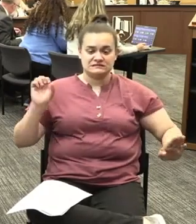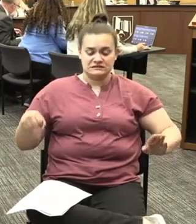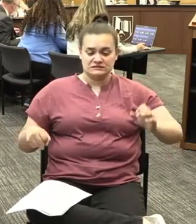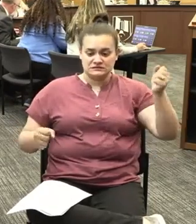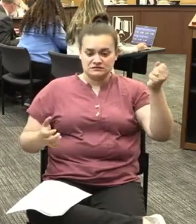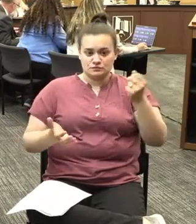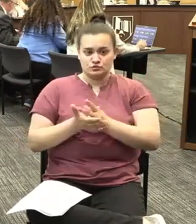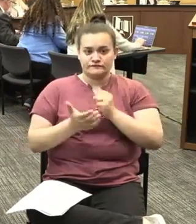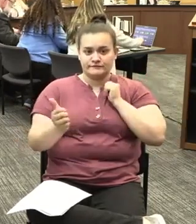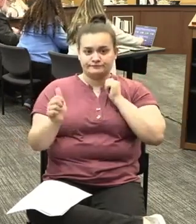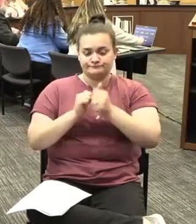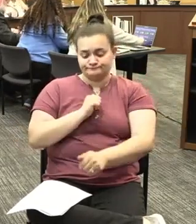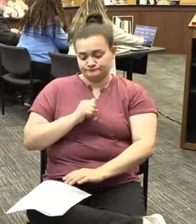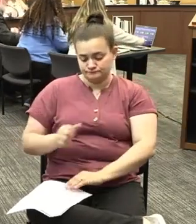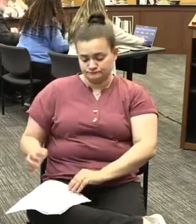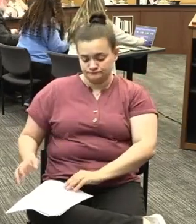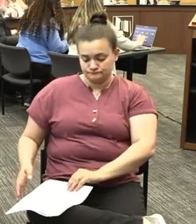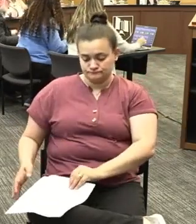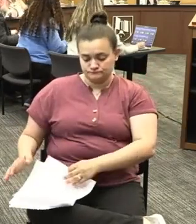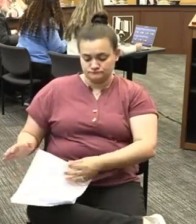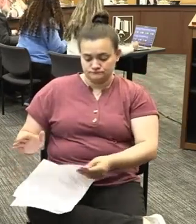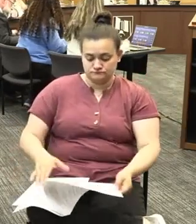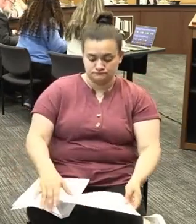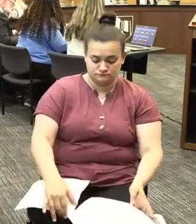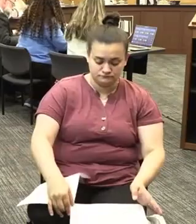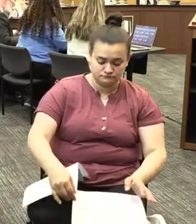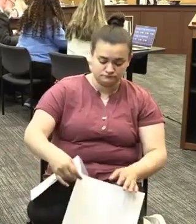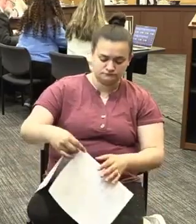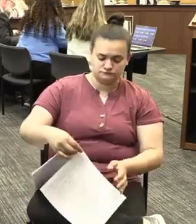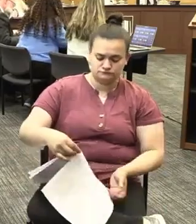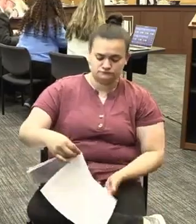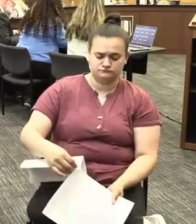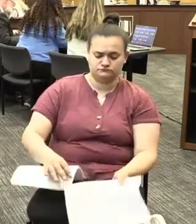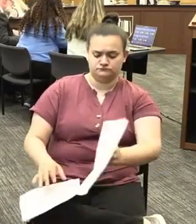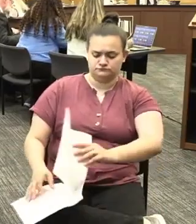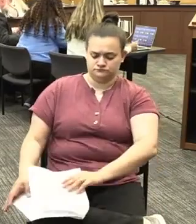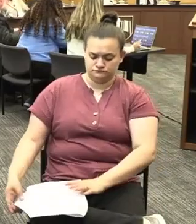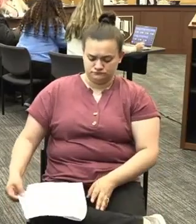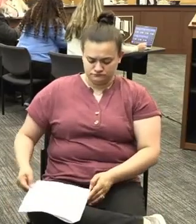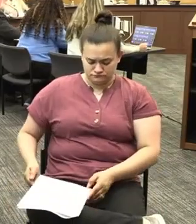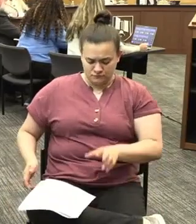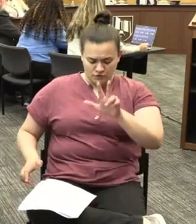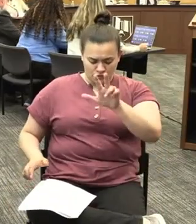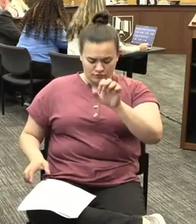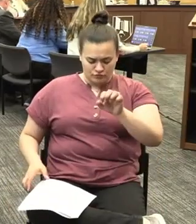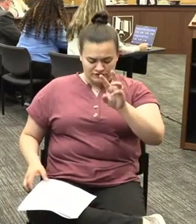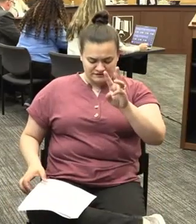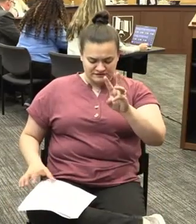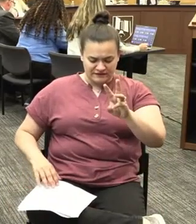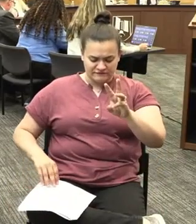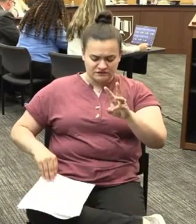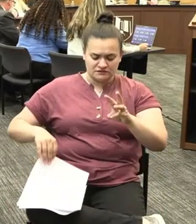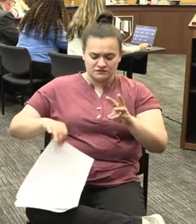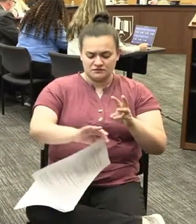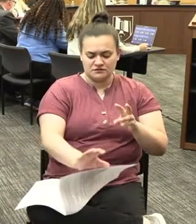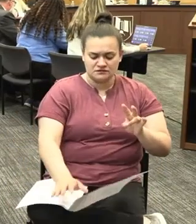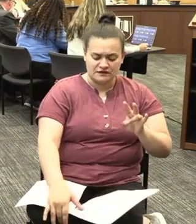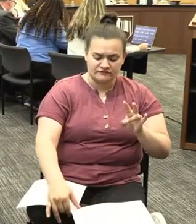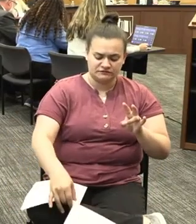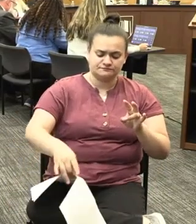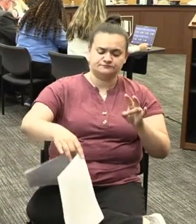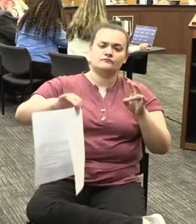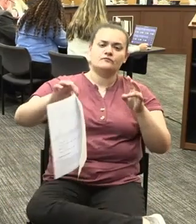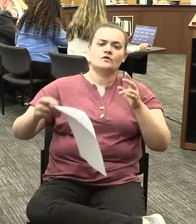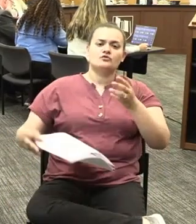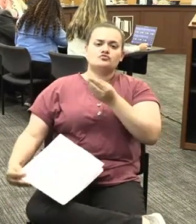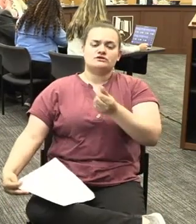Yes. Motion carries. Next item is 3.7, the Board of Trustee approval of resolution to transfer funds from education